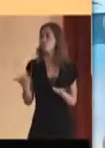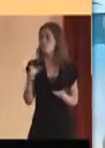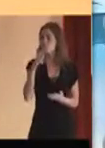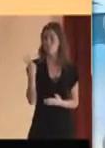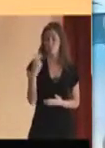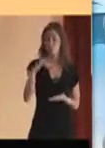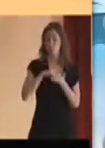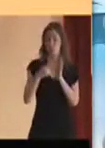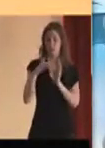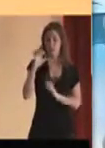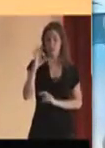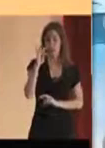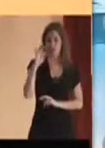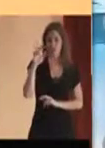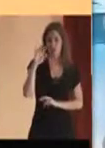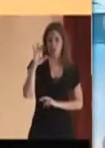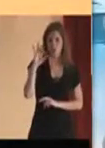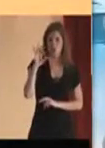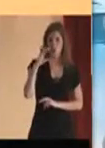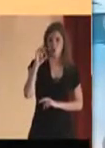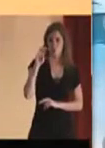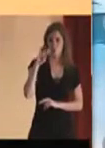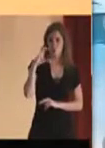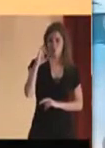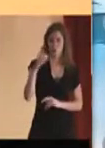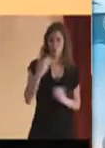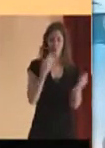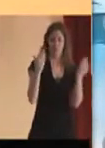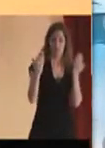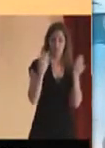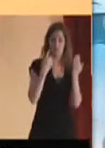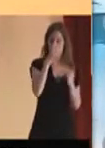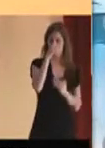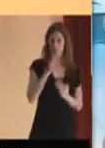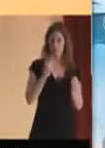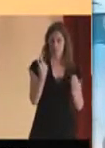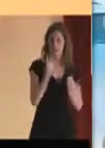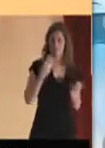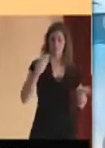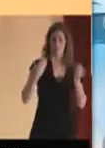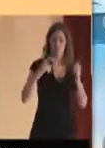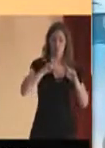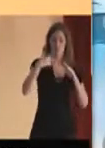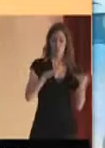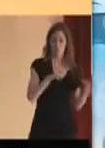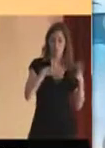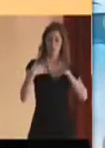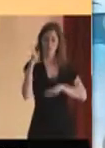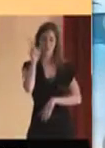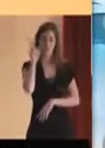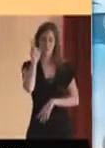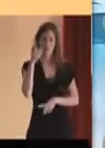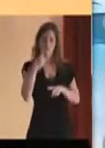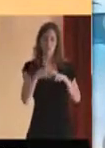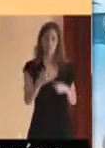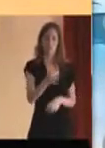Because I understand that we are using a stereoscopic system. You compare the two images and then you